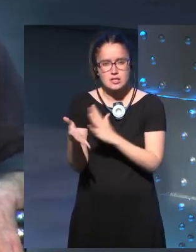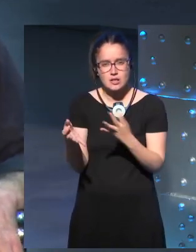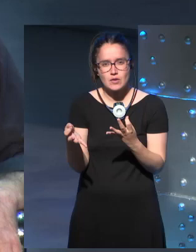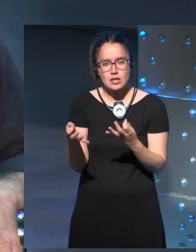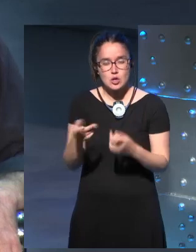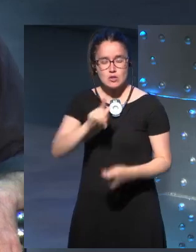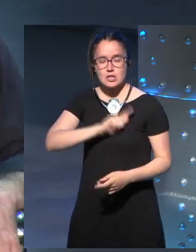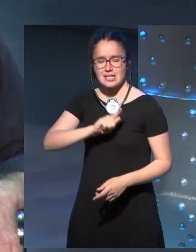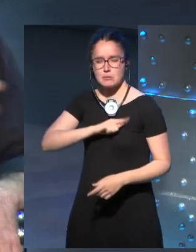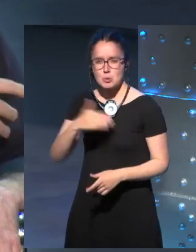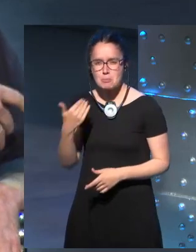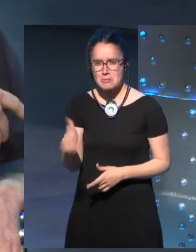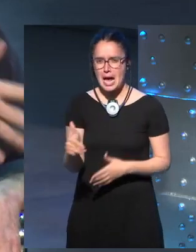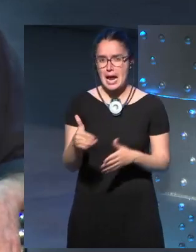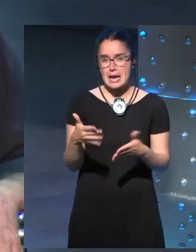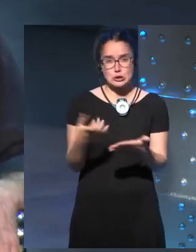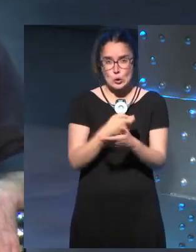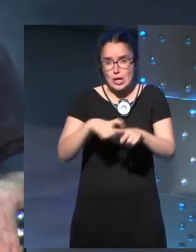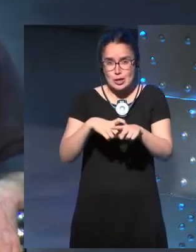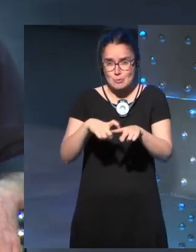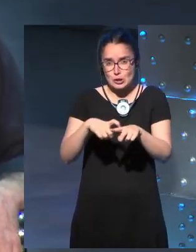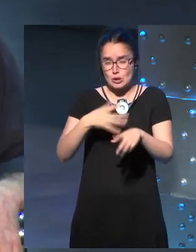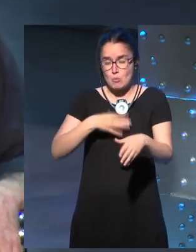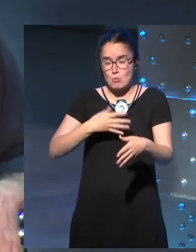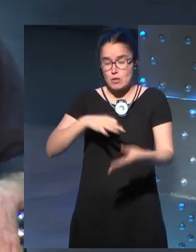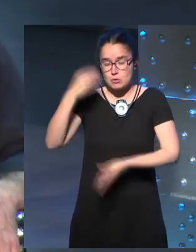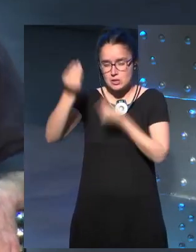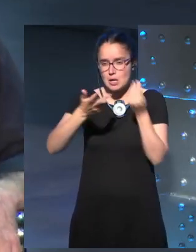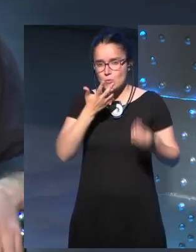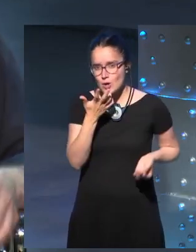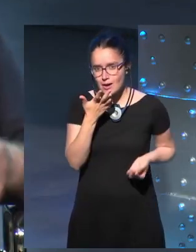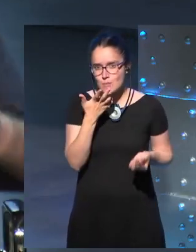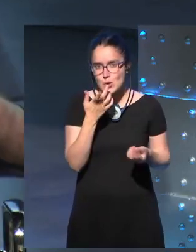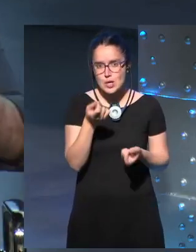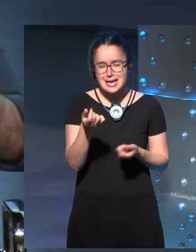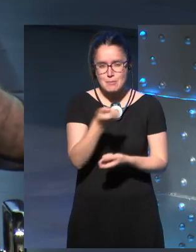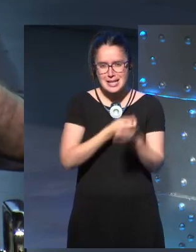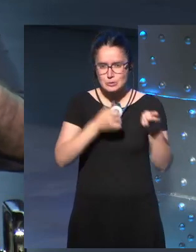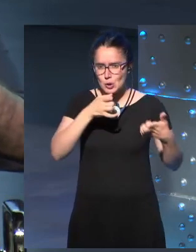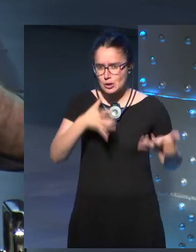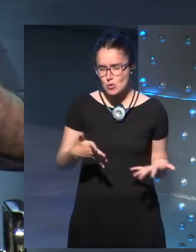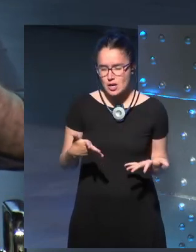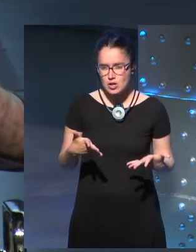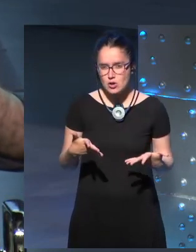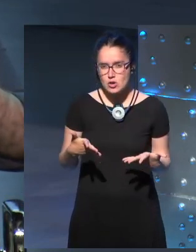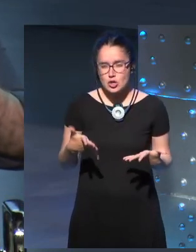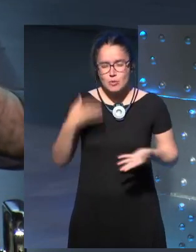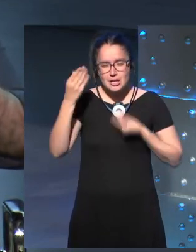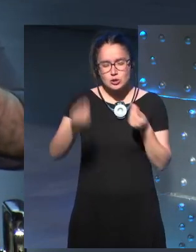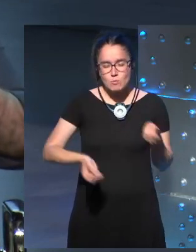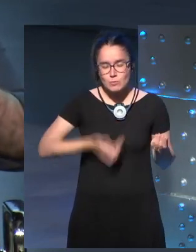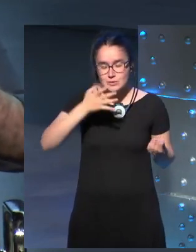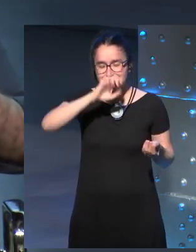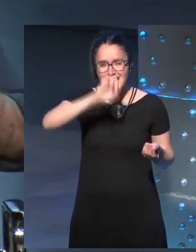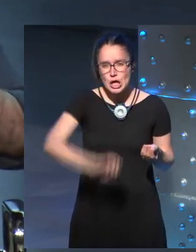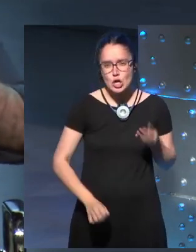aspects of contemporary capitalism are on display in football. So I think being a football fan is something which you cannot